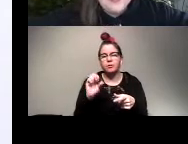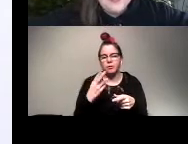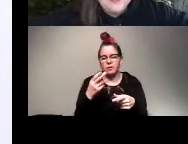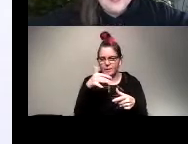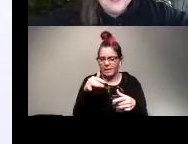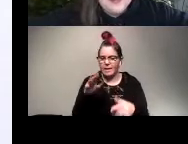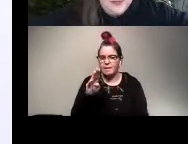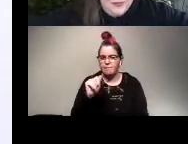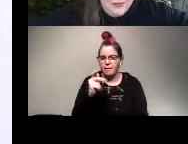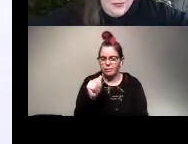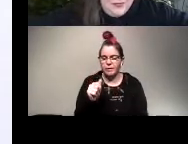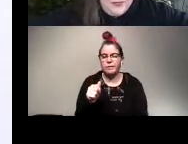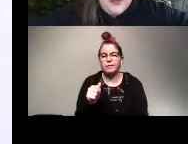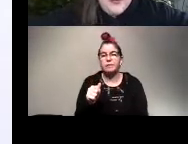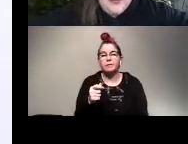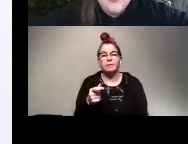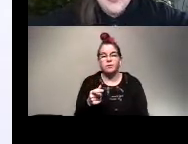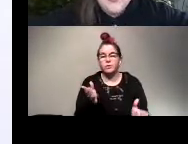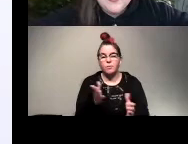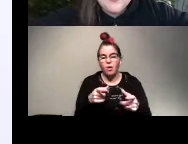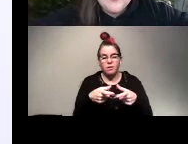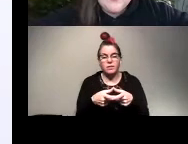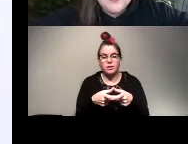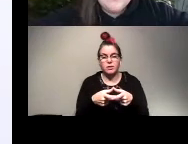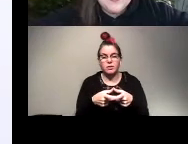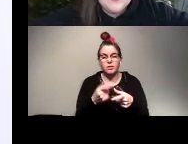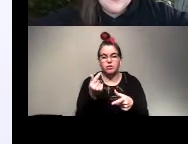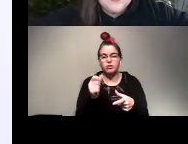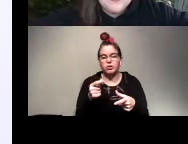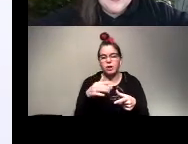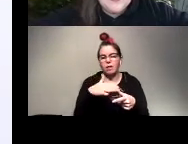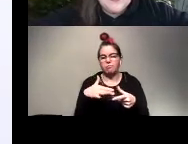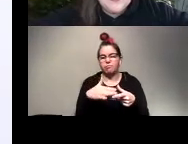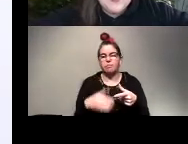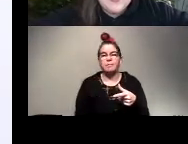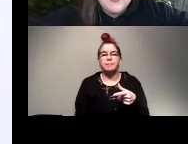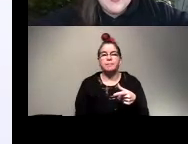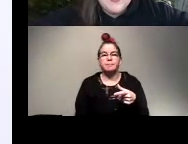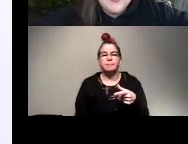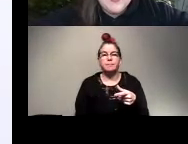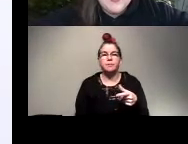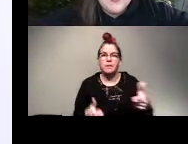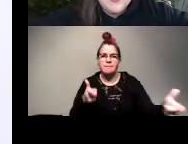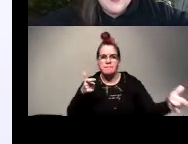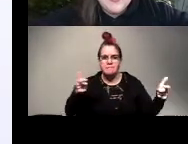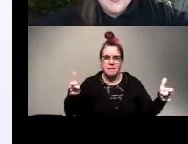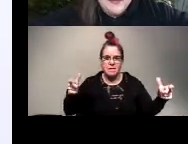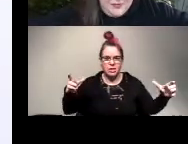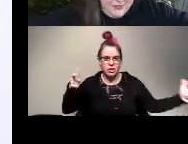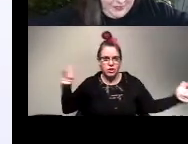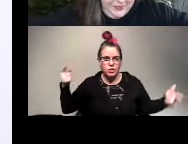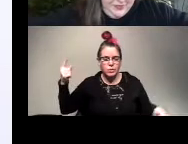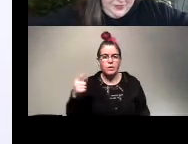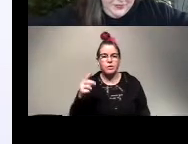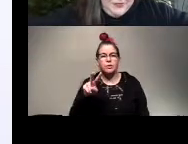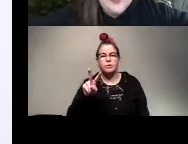bacteria. It's essentially just a small dish with some gel in it, but a really, really big one. So it's 2 feet by